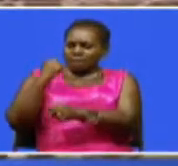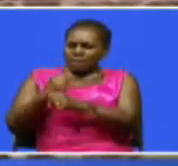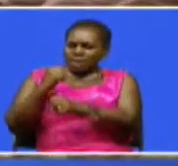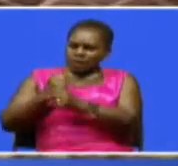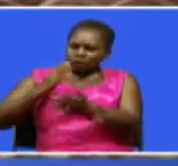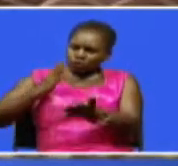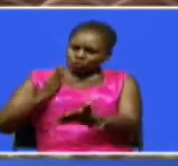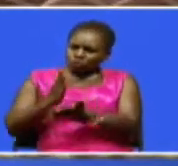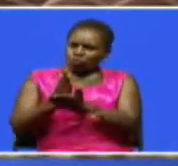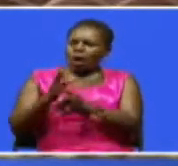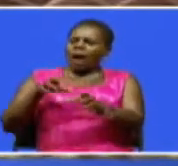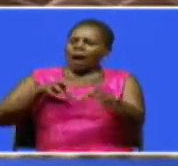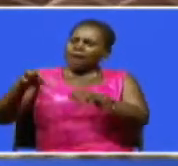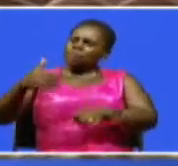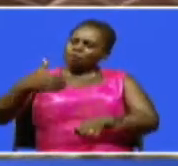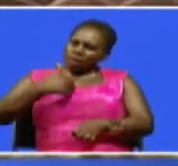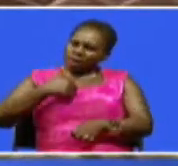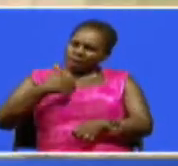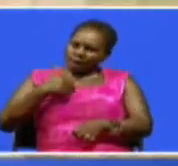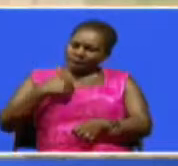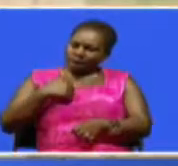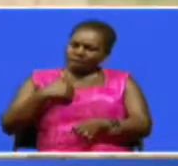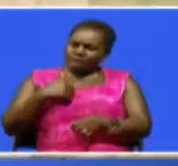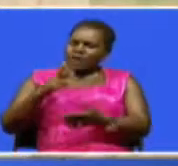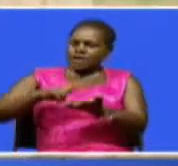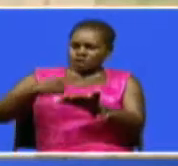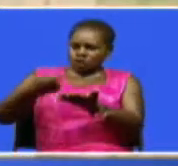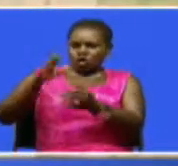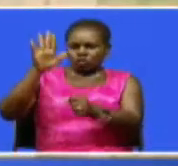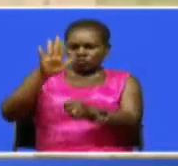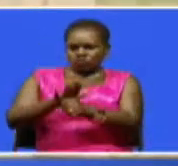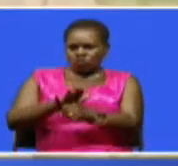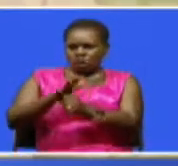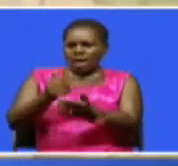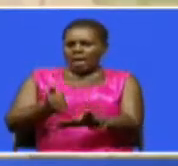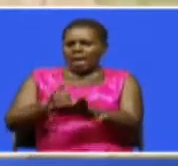that the livestock that they have are disease-free so that they